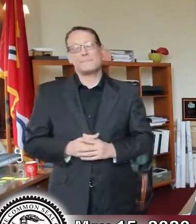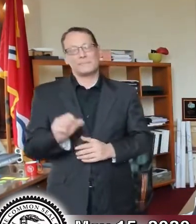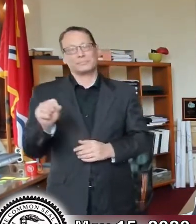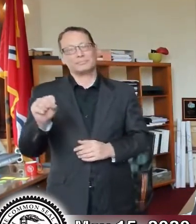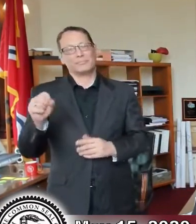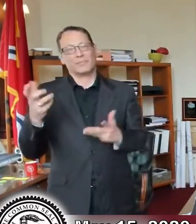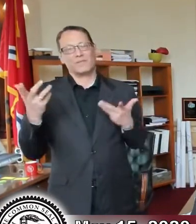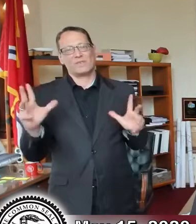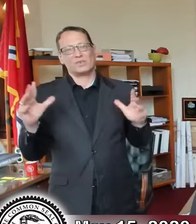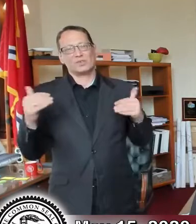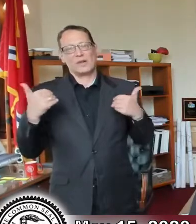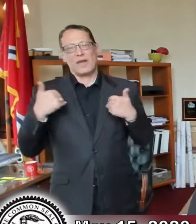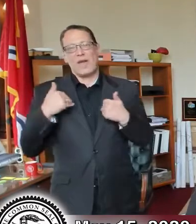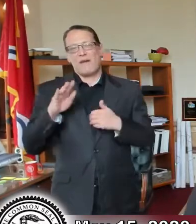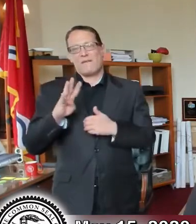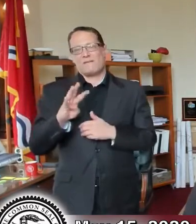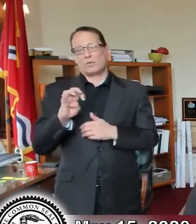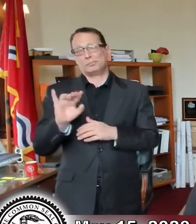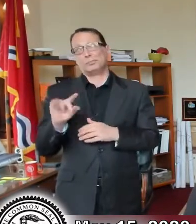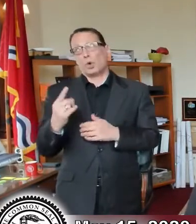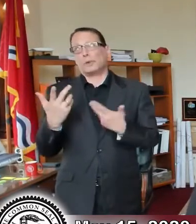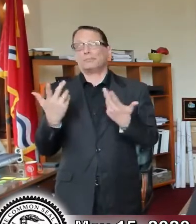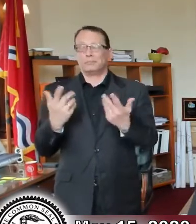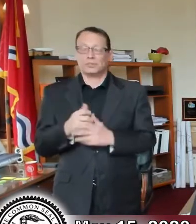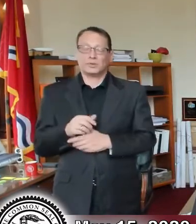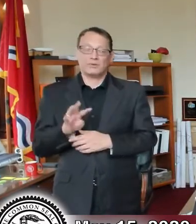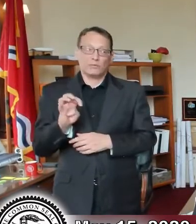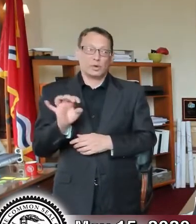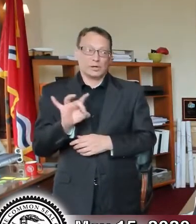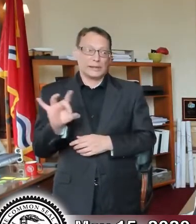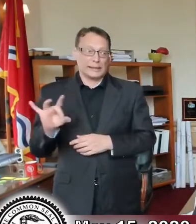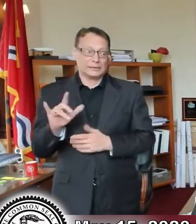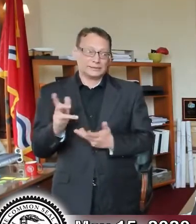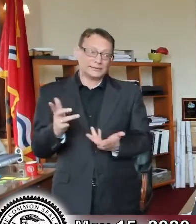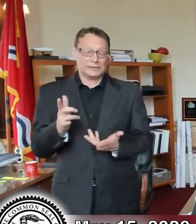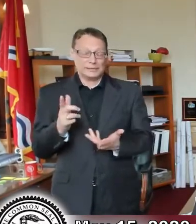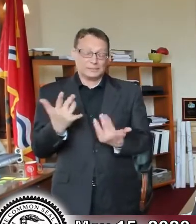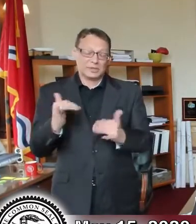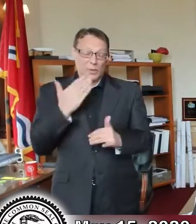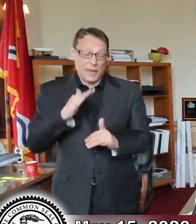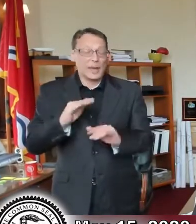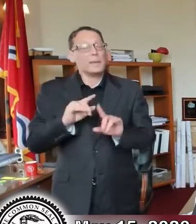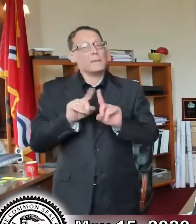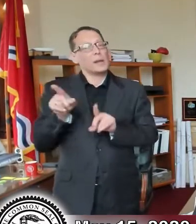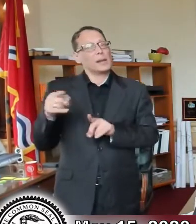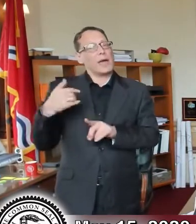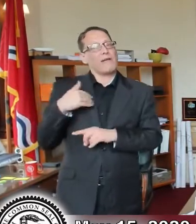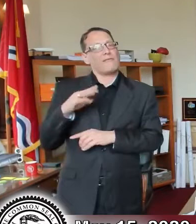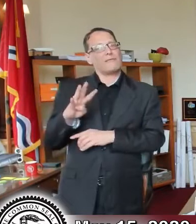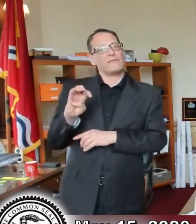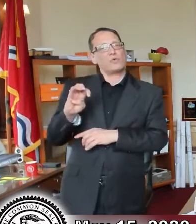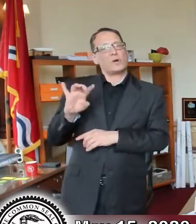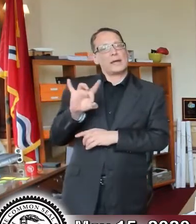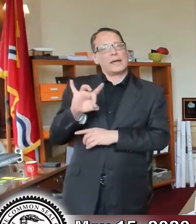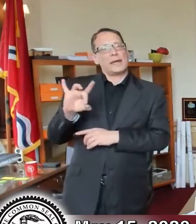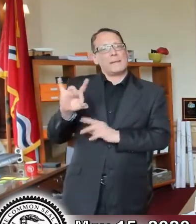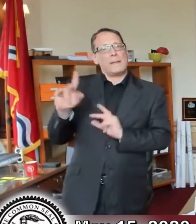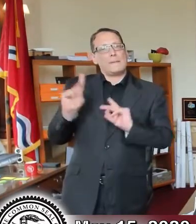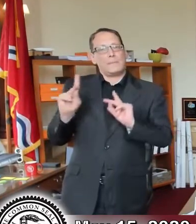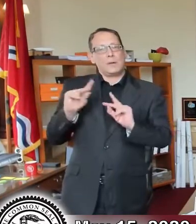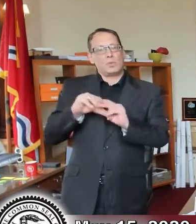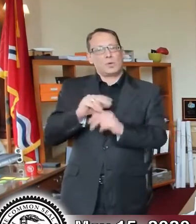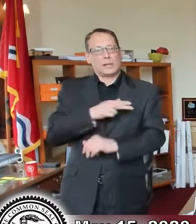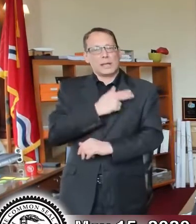As I said, they only have 400 only. If you're one of the 488, it's not only. But they have 488 people in the hospital today.